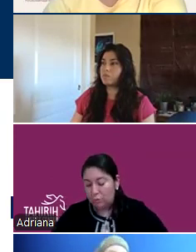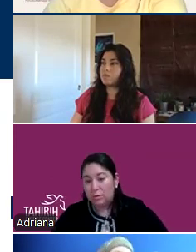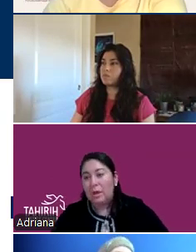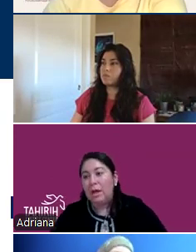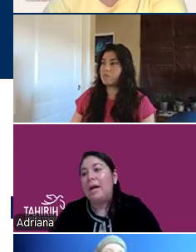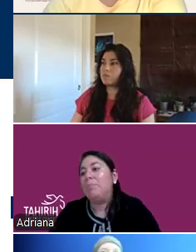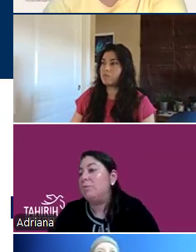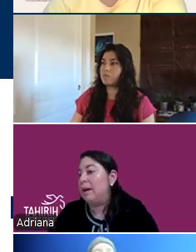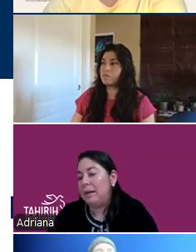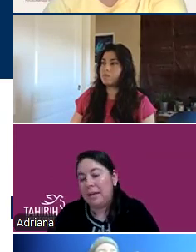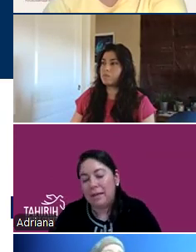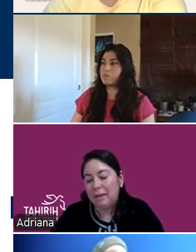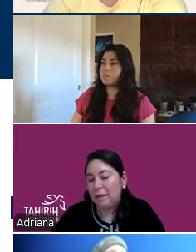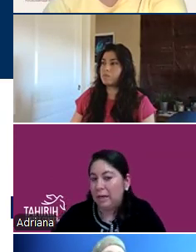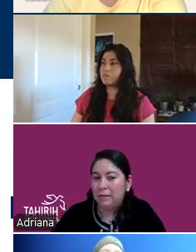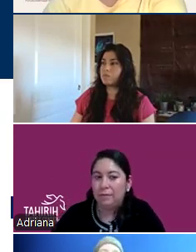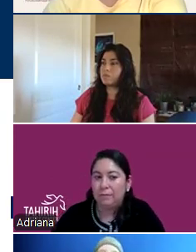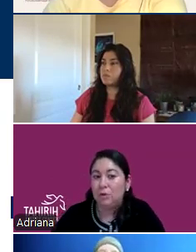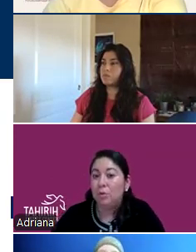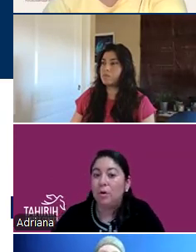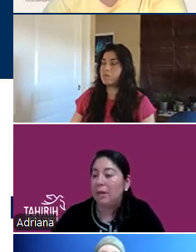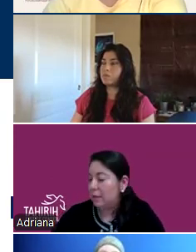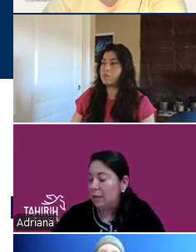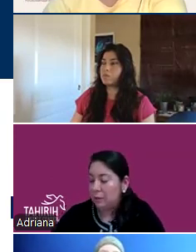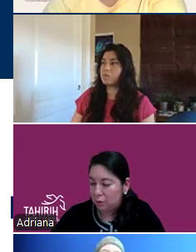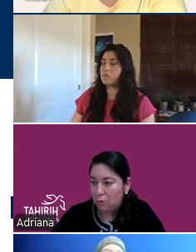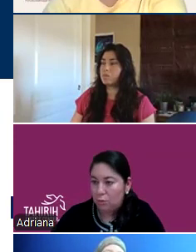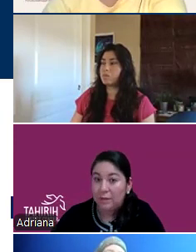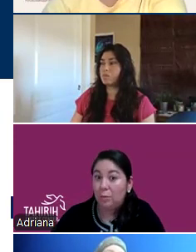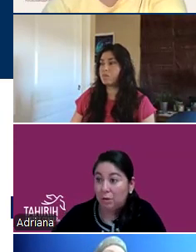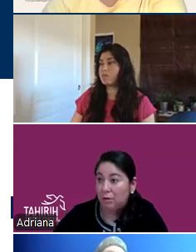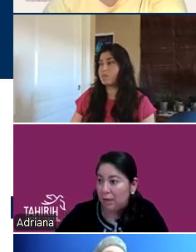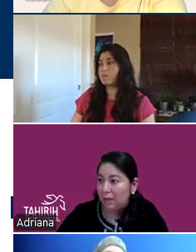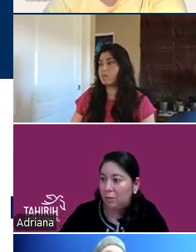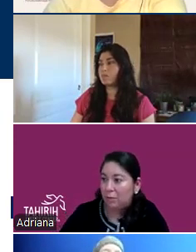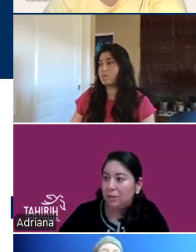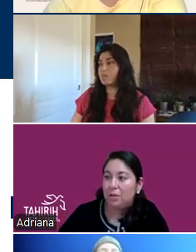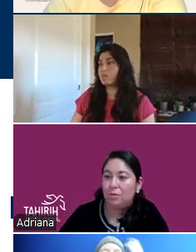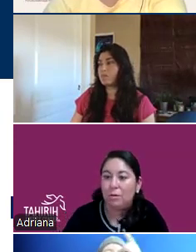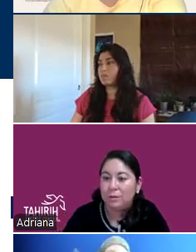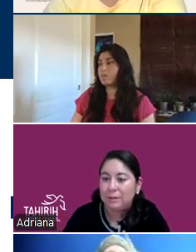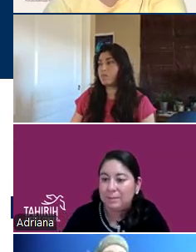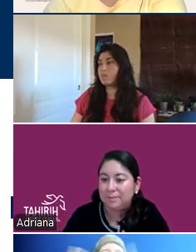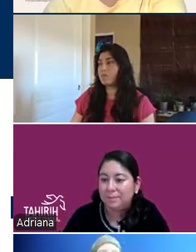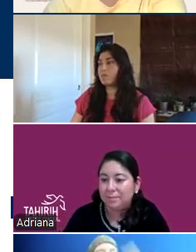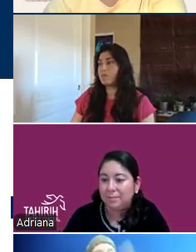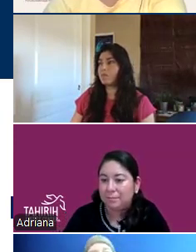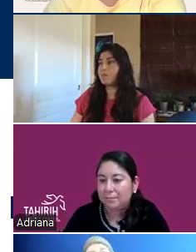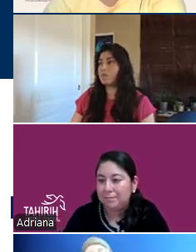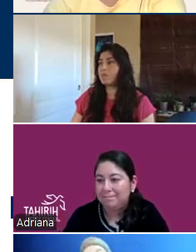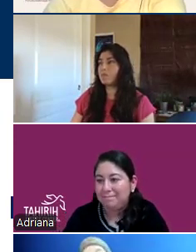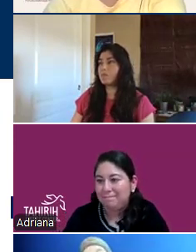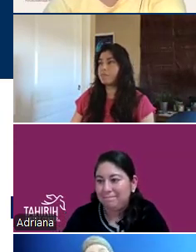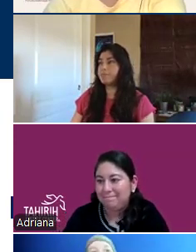to provide any kind of support in thinking through what that would look like for particular roles.